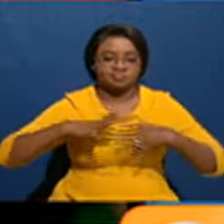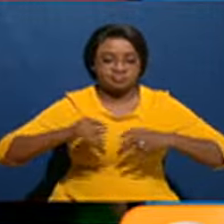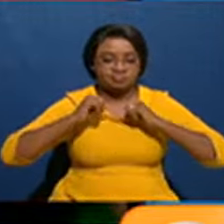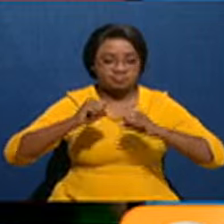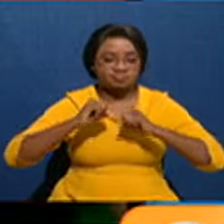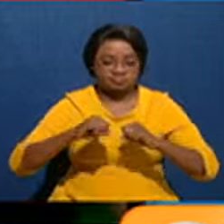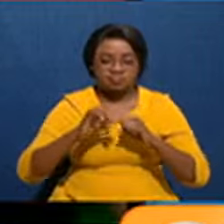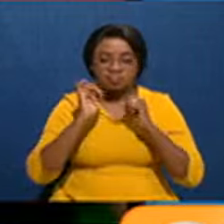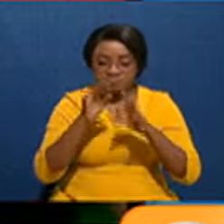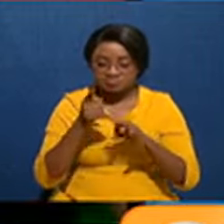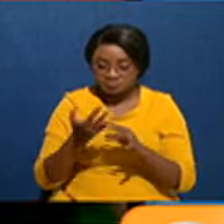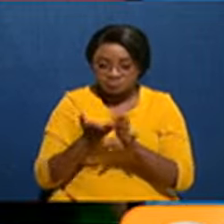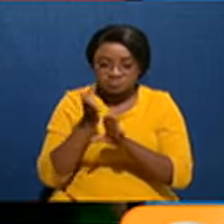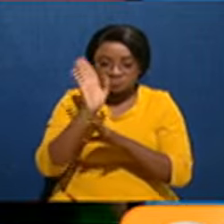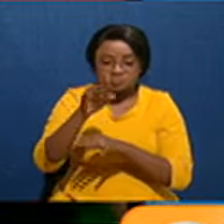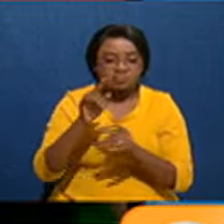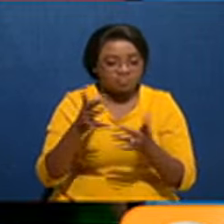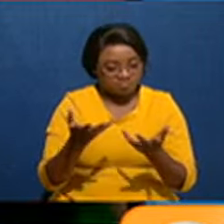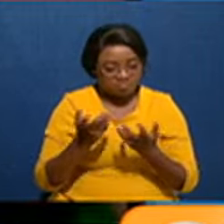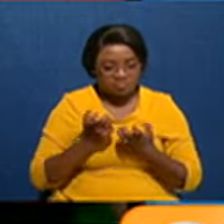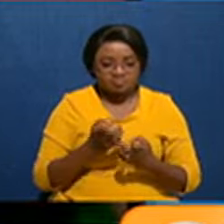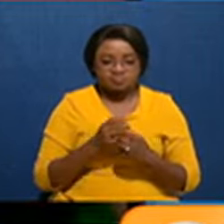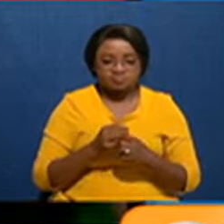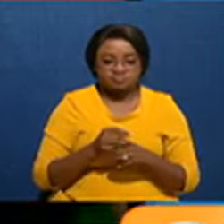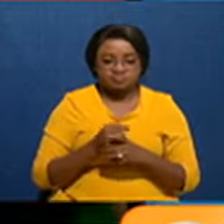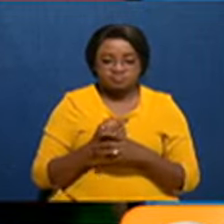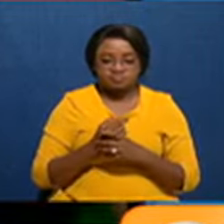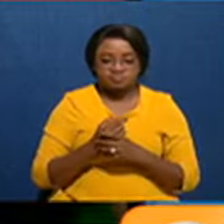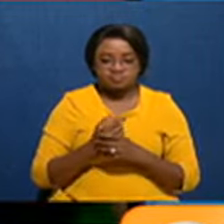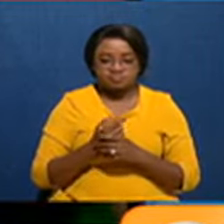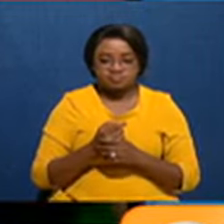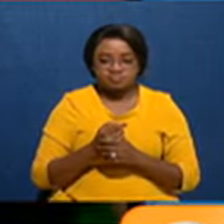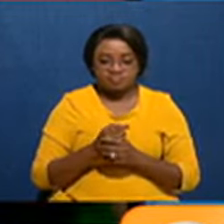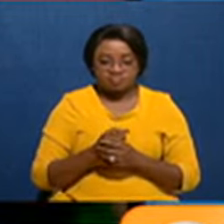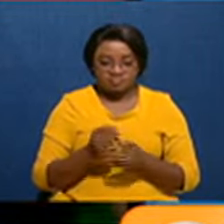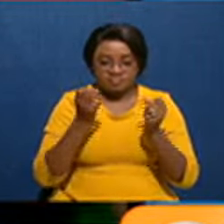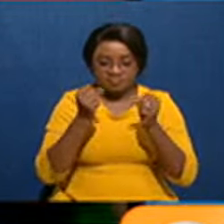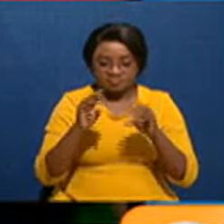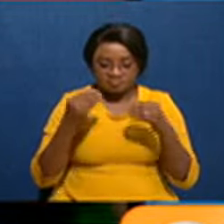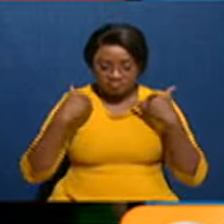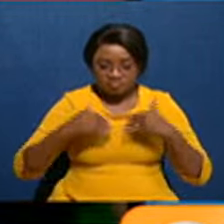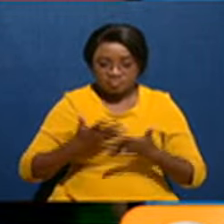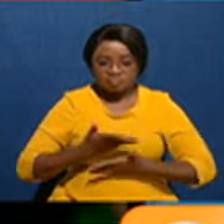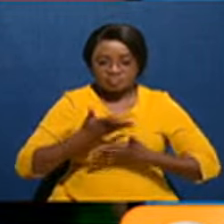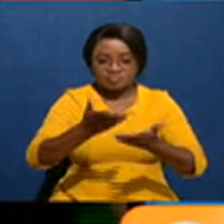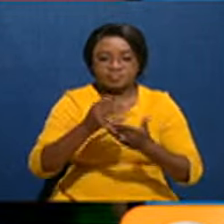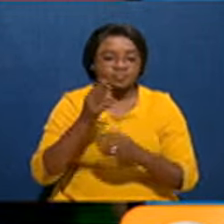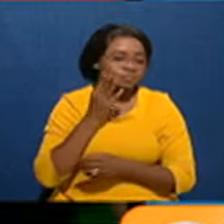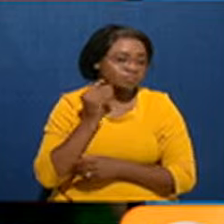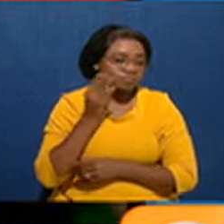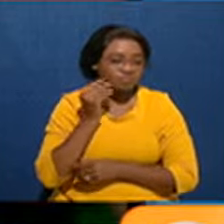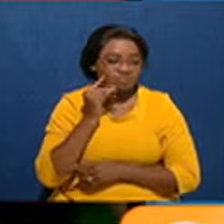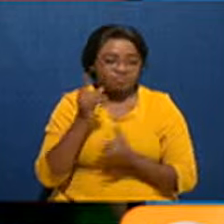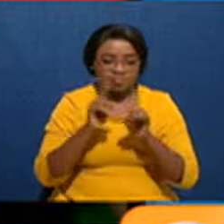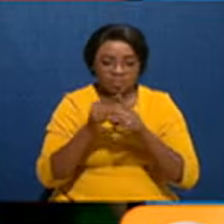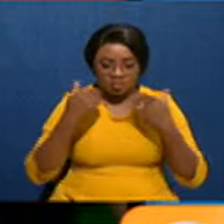retrofit. Those that we vacate immediately because of the safety of the public. So I bring experience in this area, and I'm the solution in this